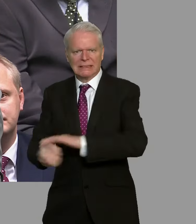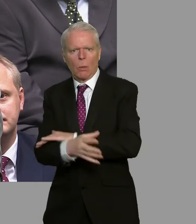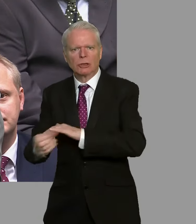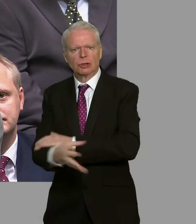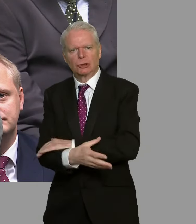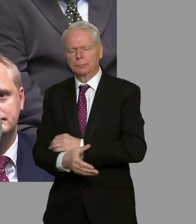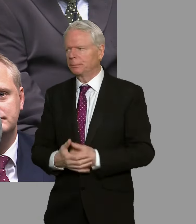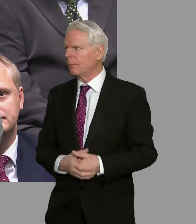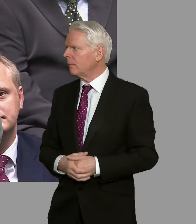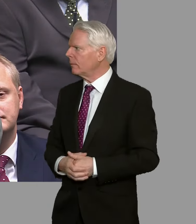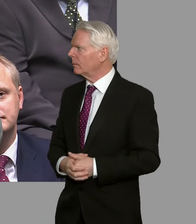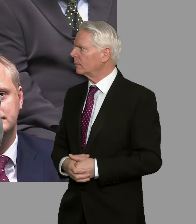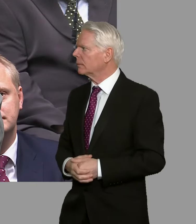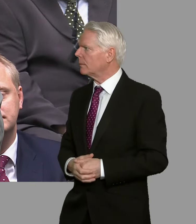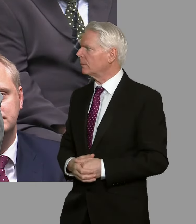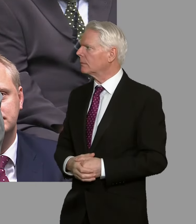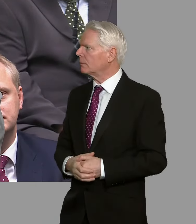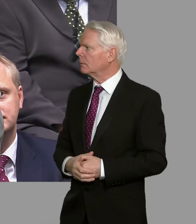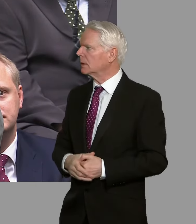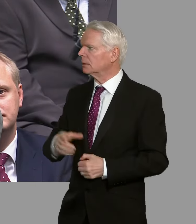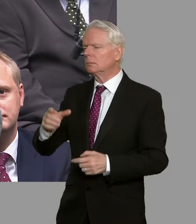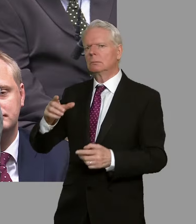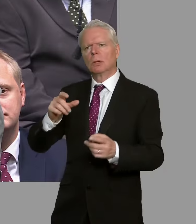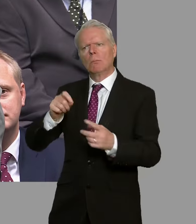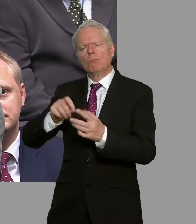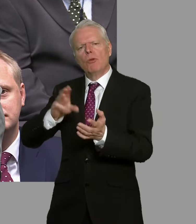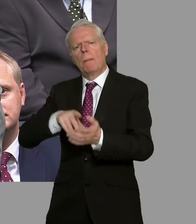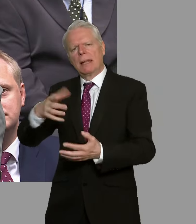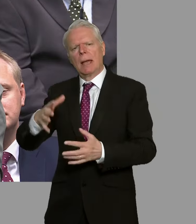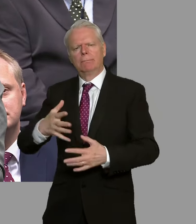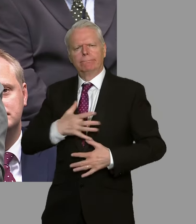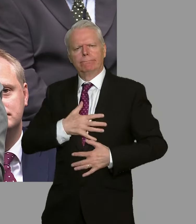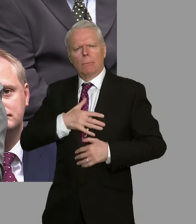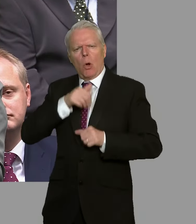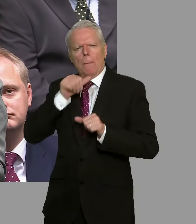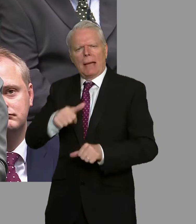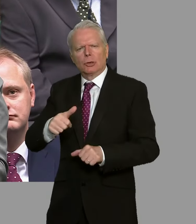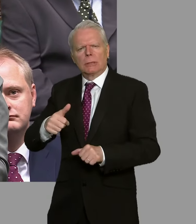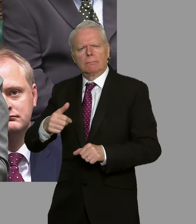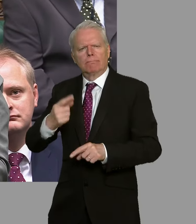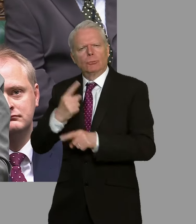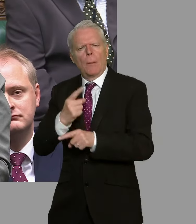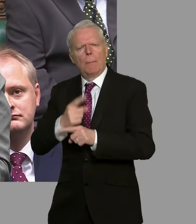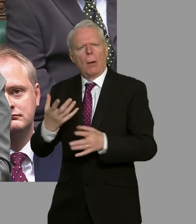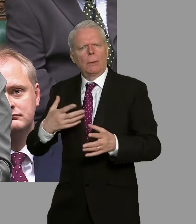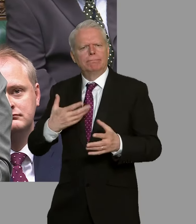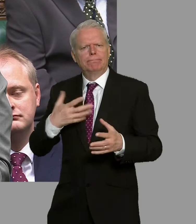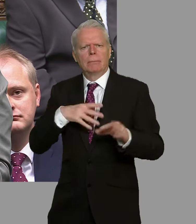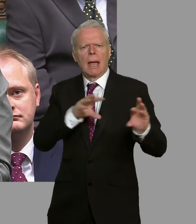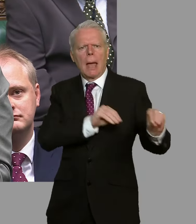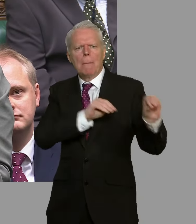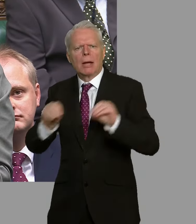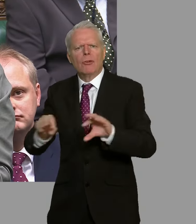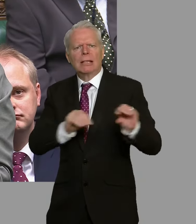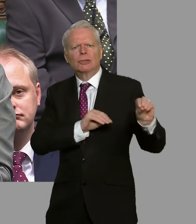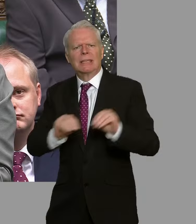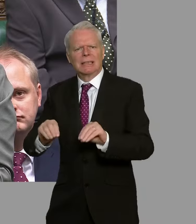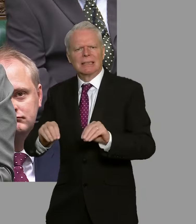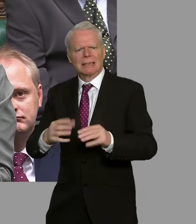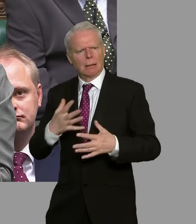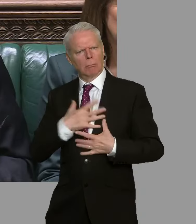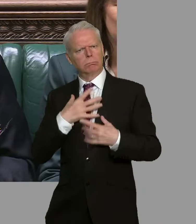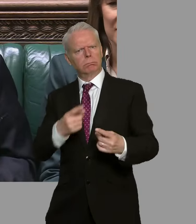call this out, Mr. Speaker. It seems the only principle he consistently defends is whichever he last heard in a focus group. So I